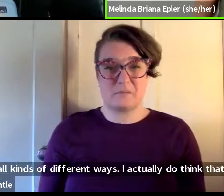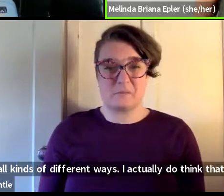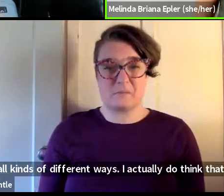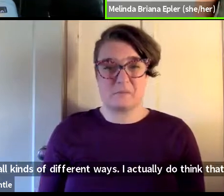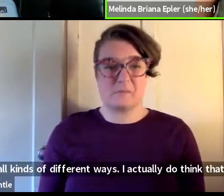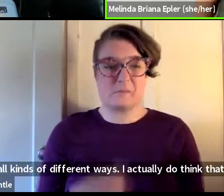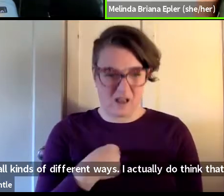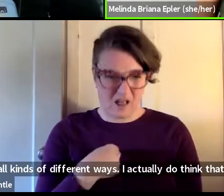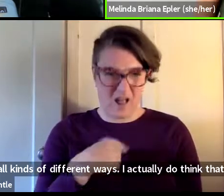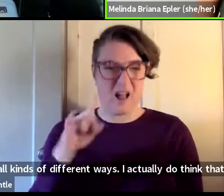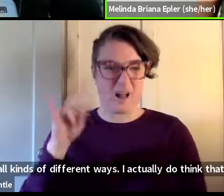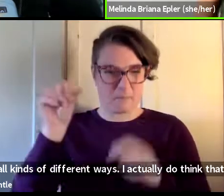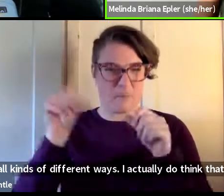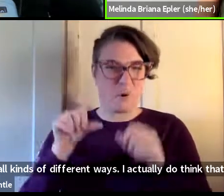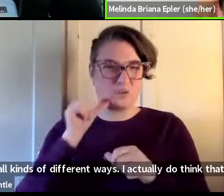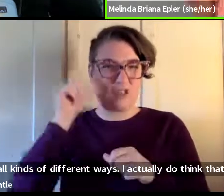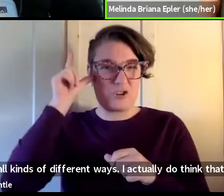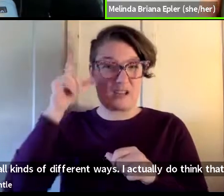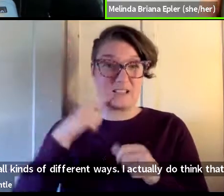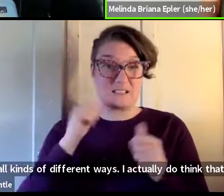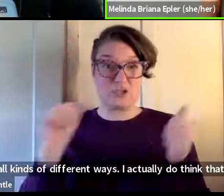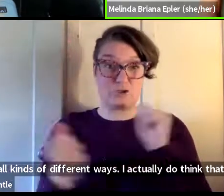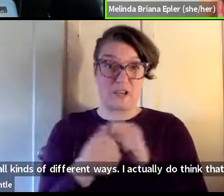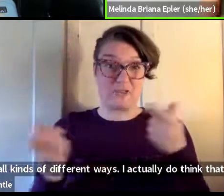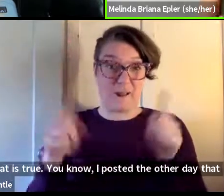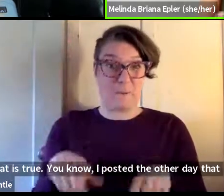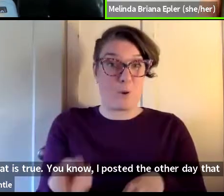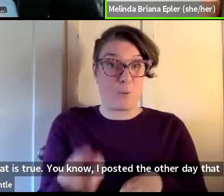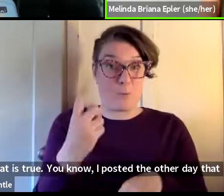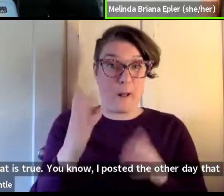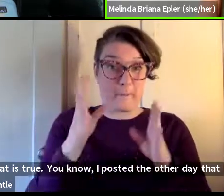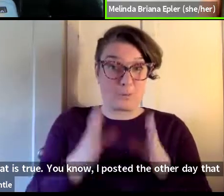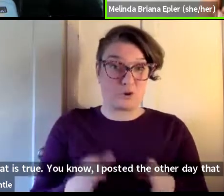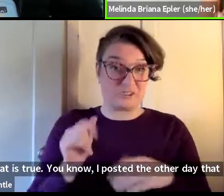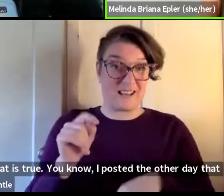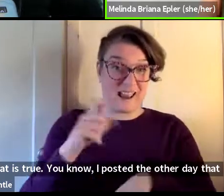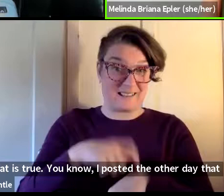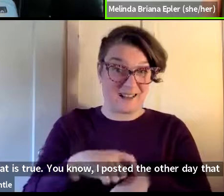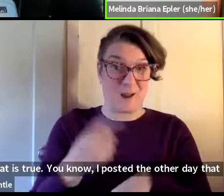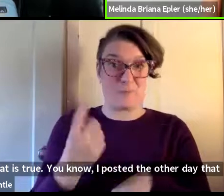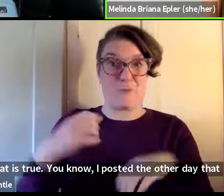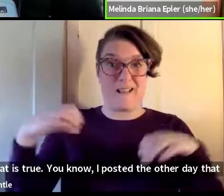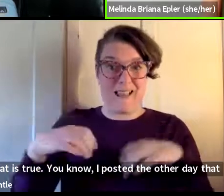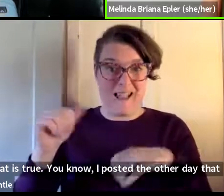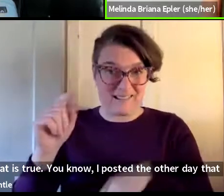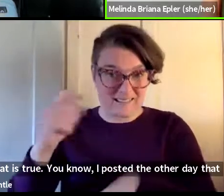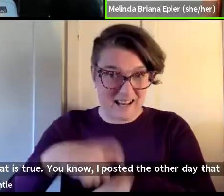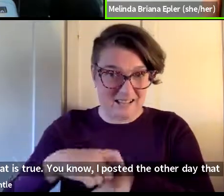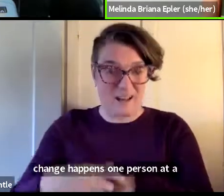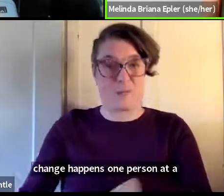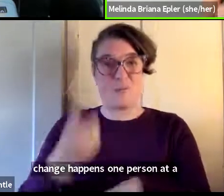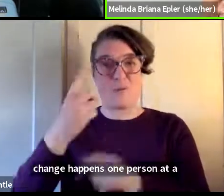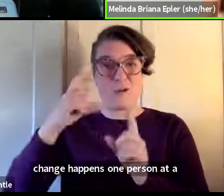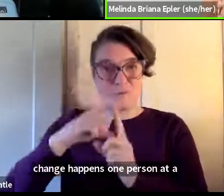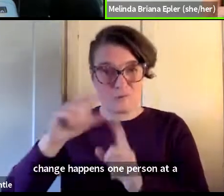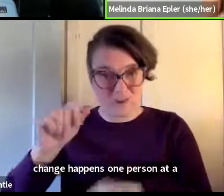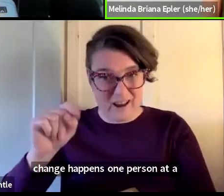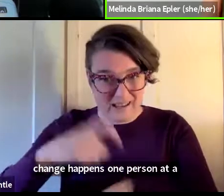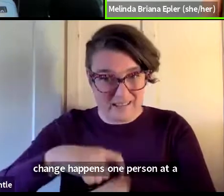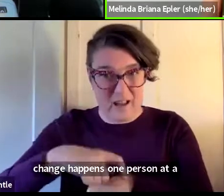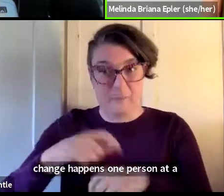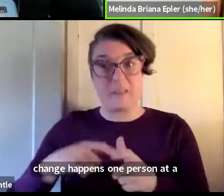I posted the other day that change happens one person at a time, one act at a time, one word at a time. And then